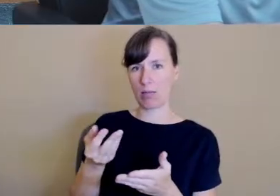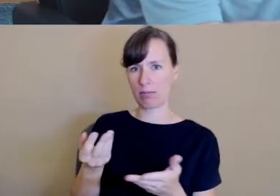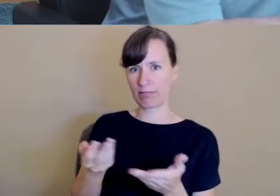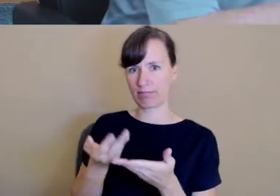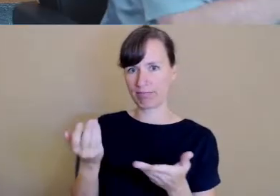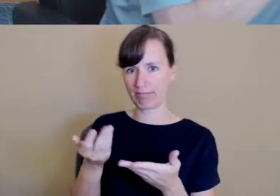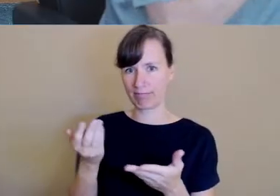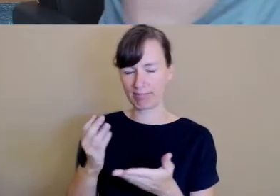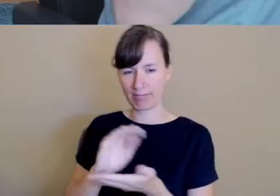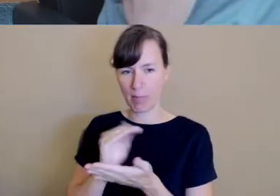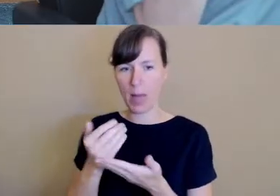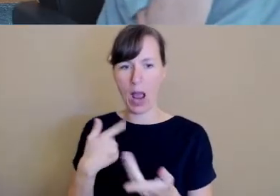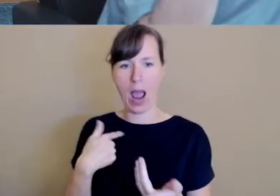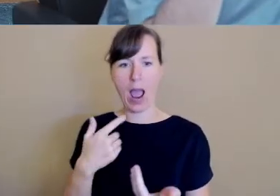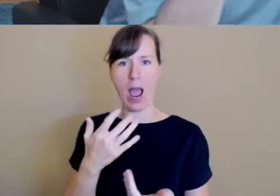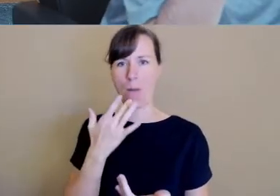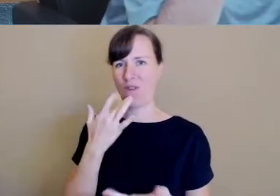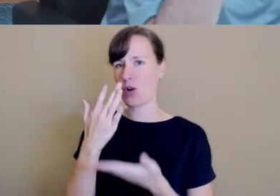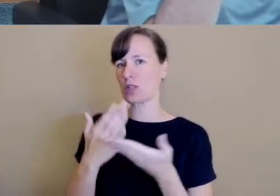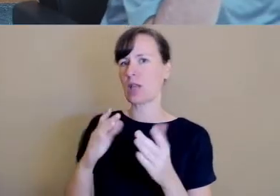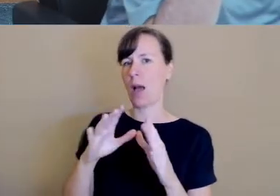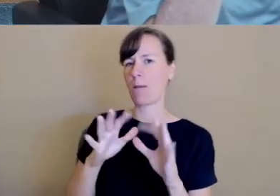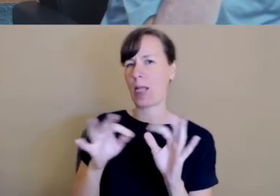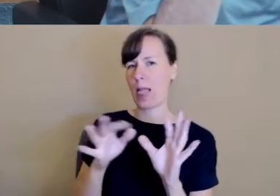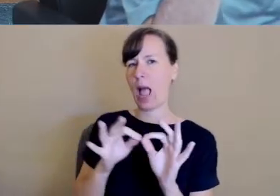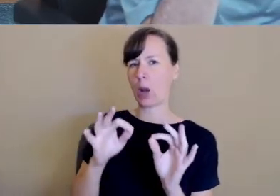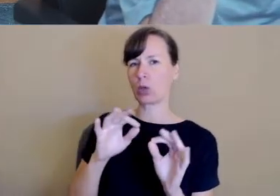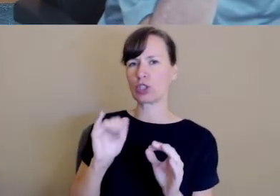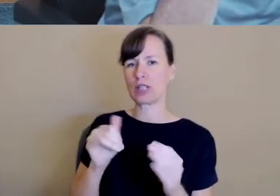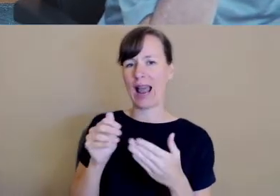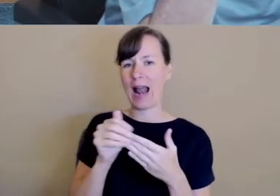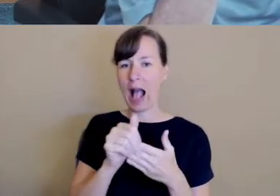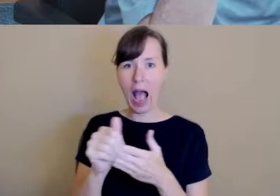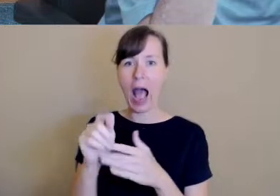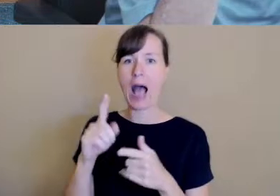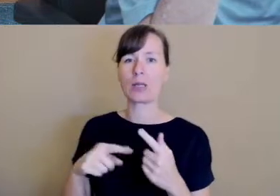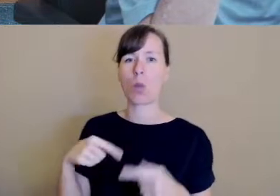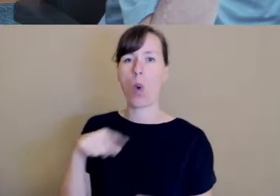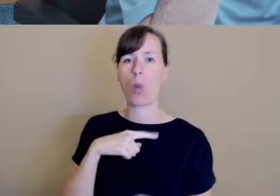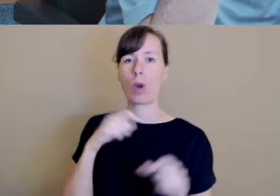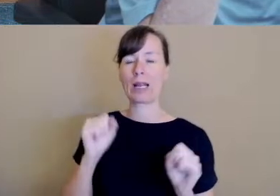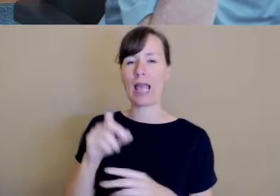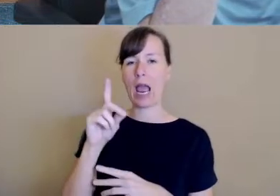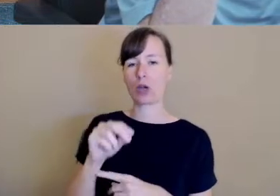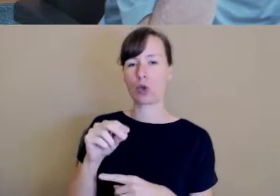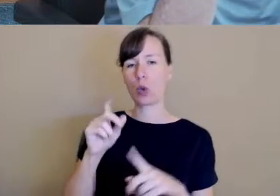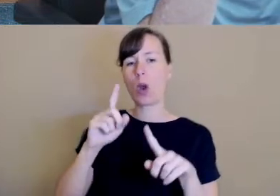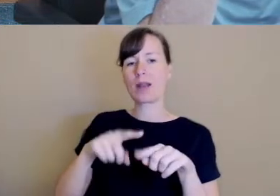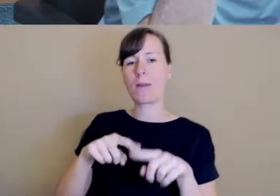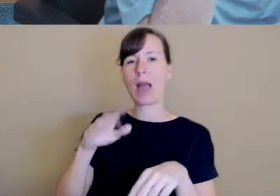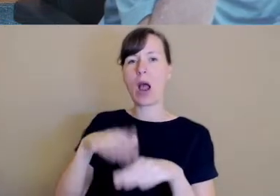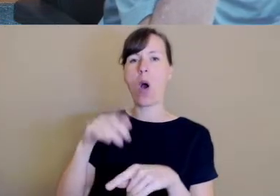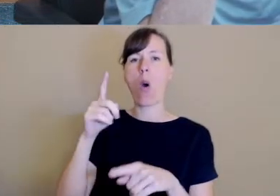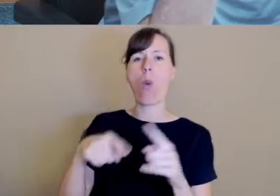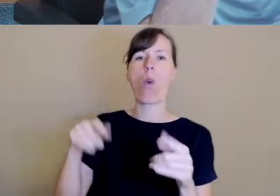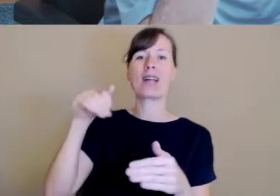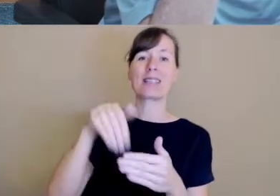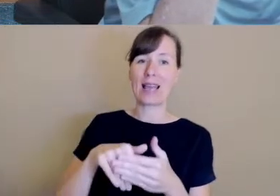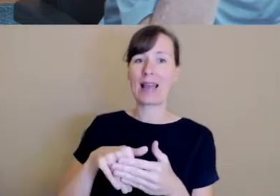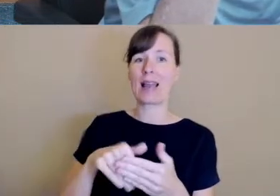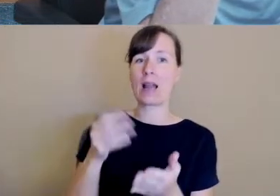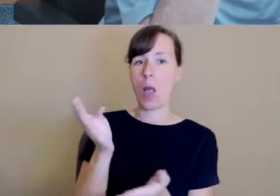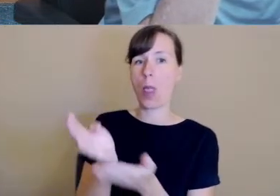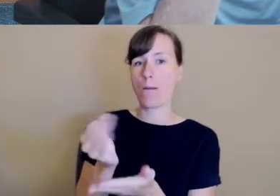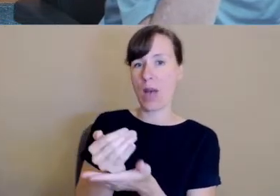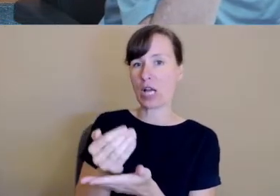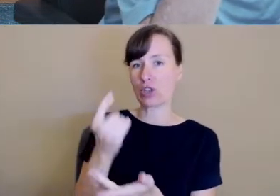about guiding what we can do depending on what's in the fiscal budget for the line item we create for this